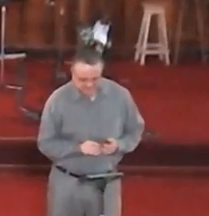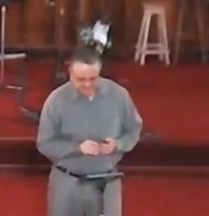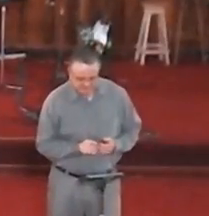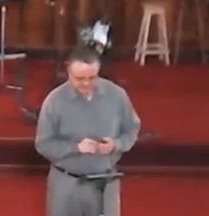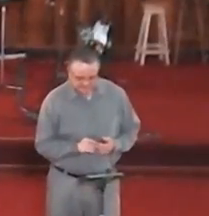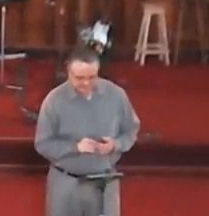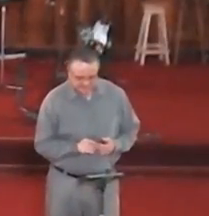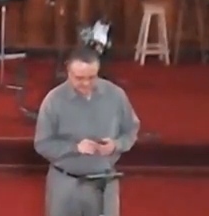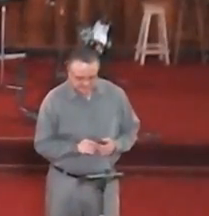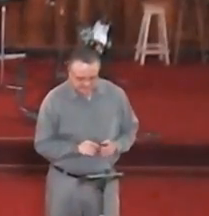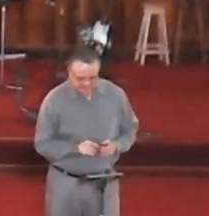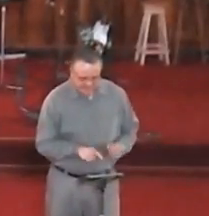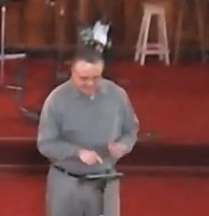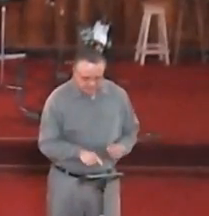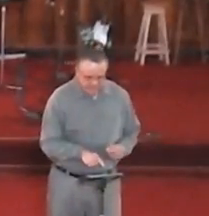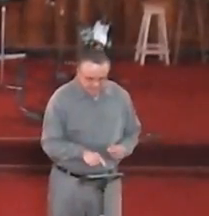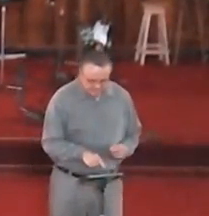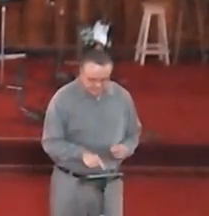next?